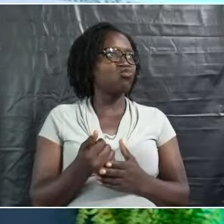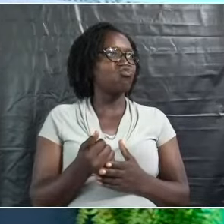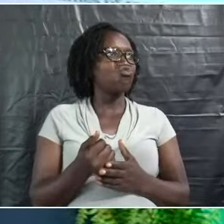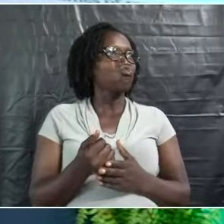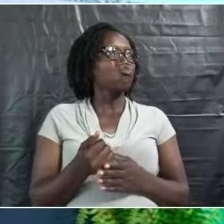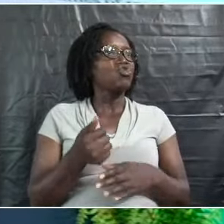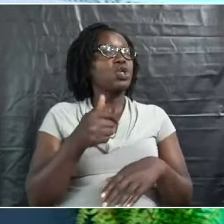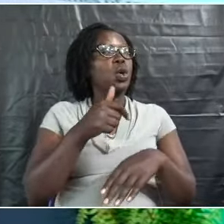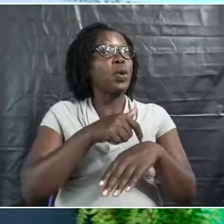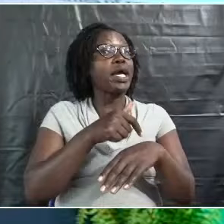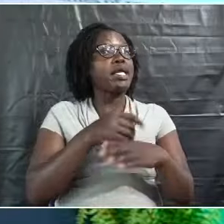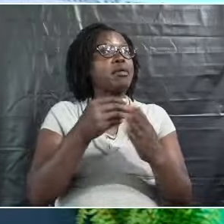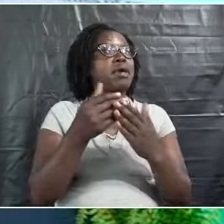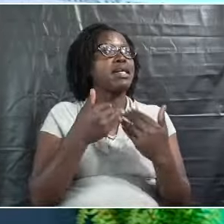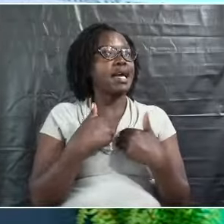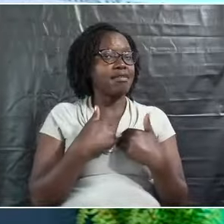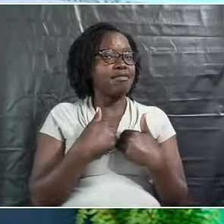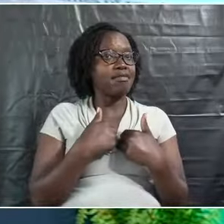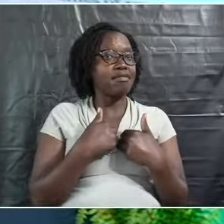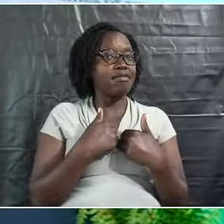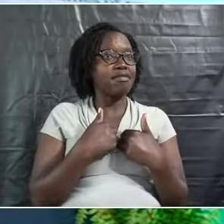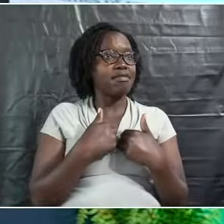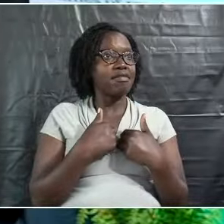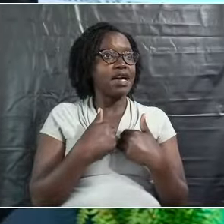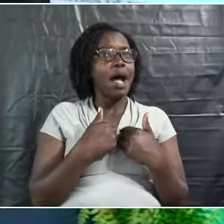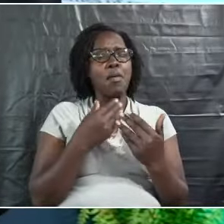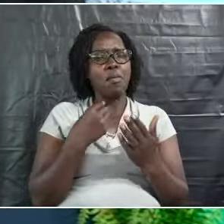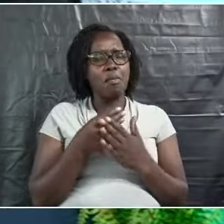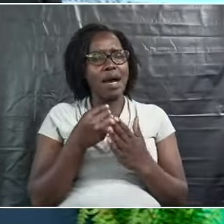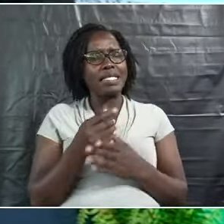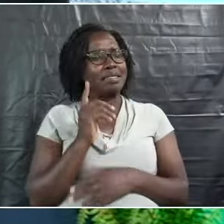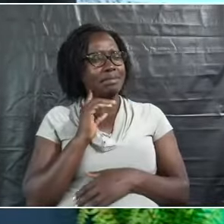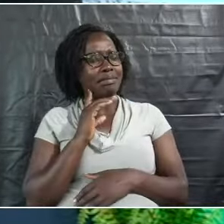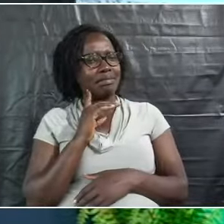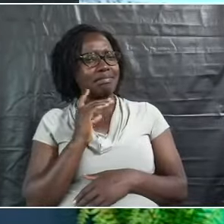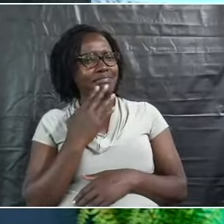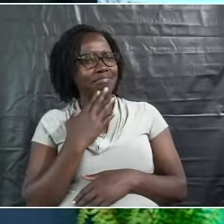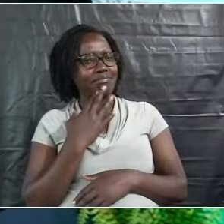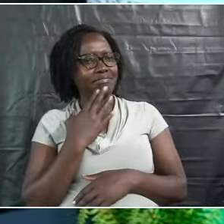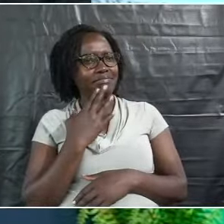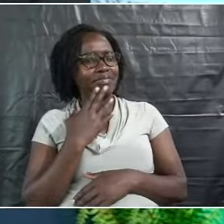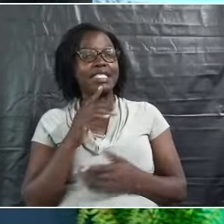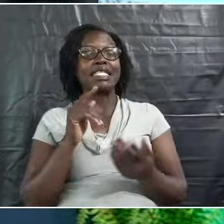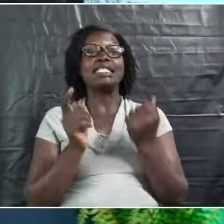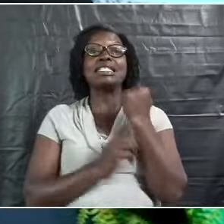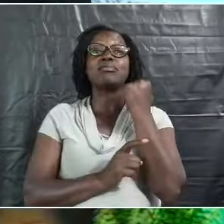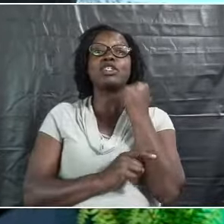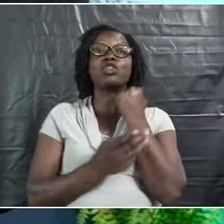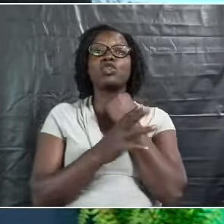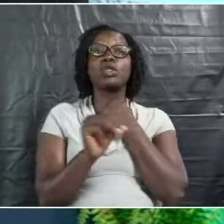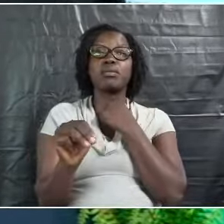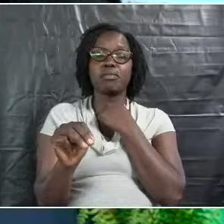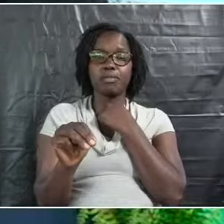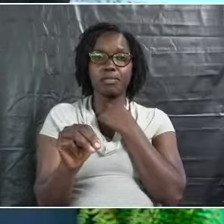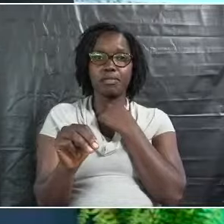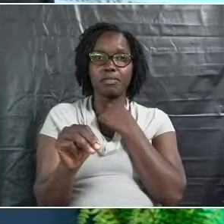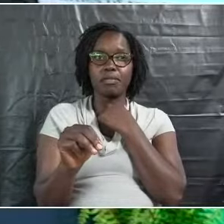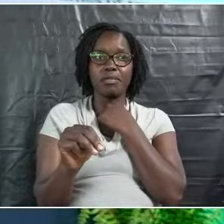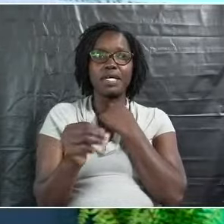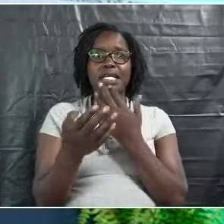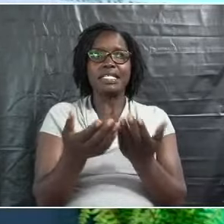When they had money, the good looks of money became a temptation to the couple.